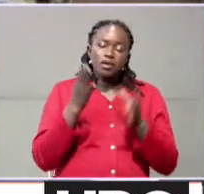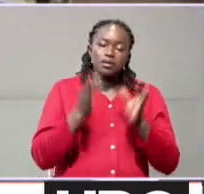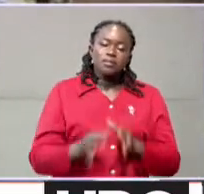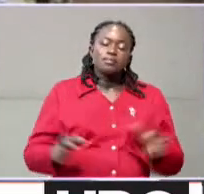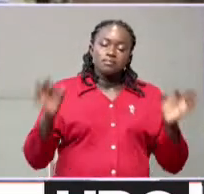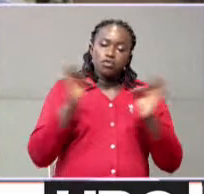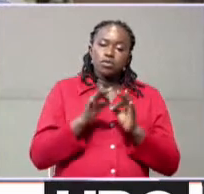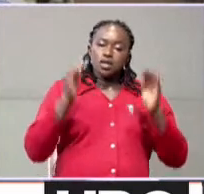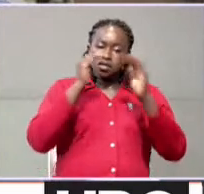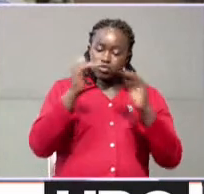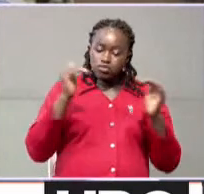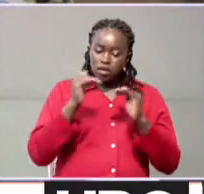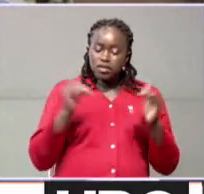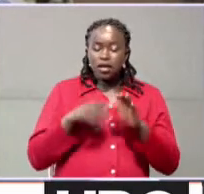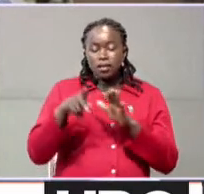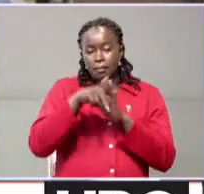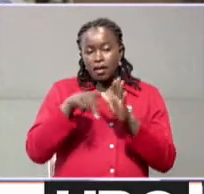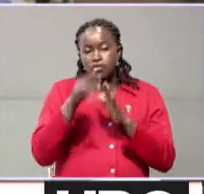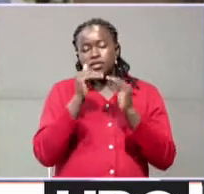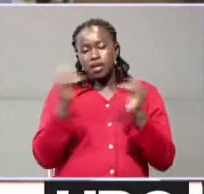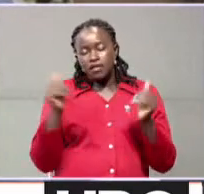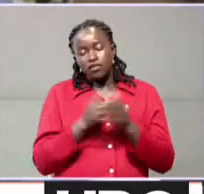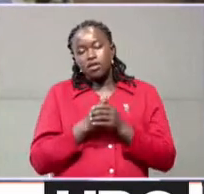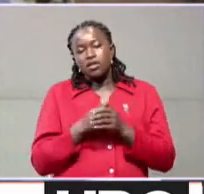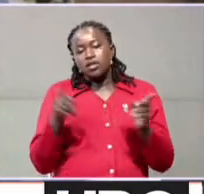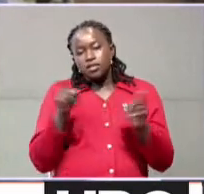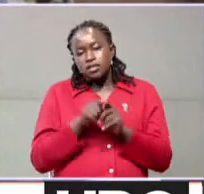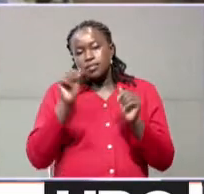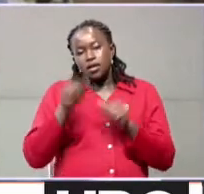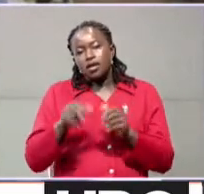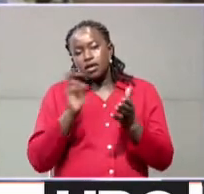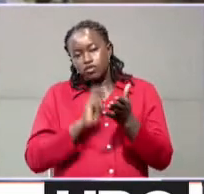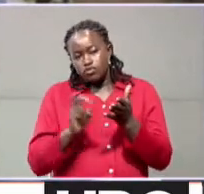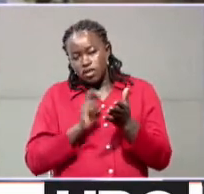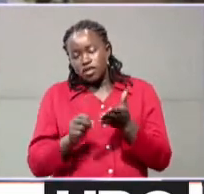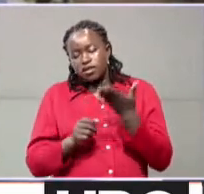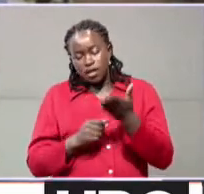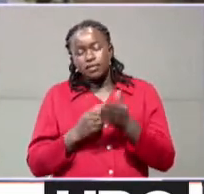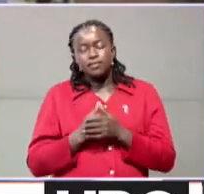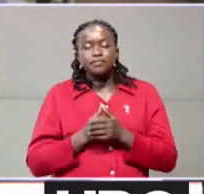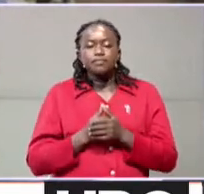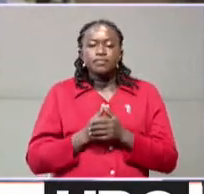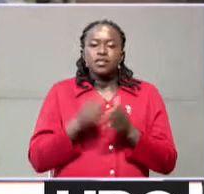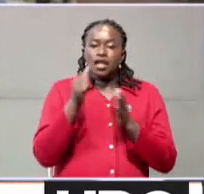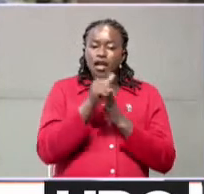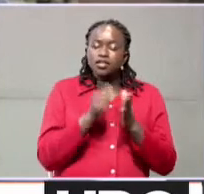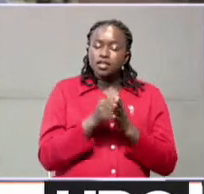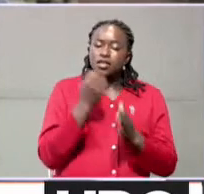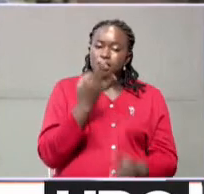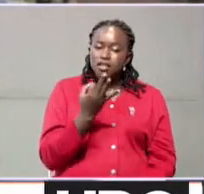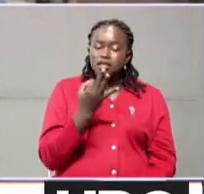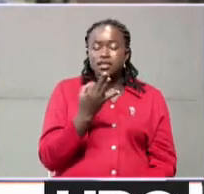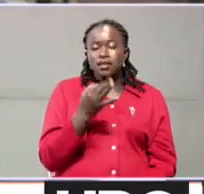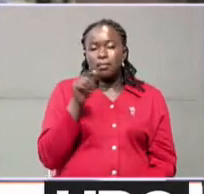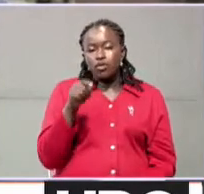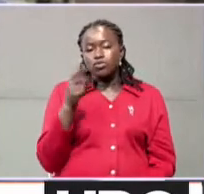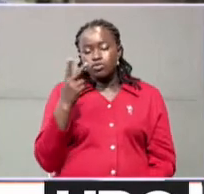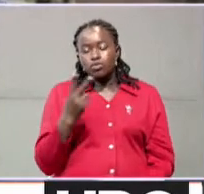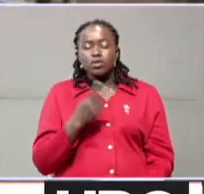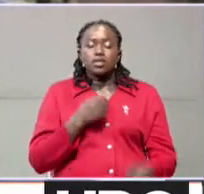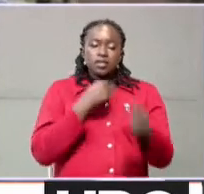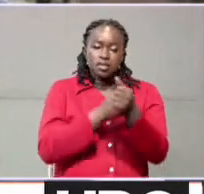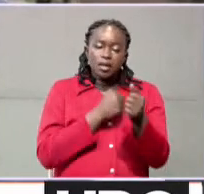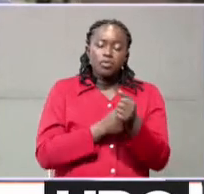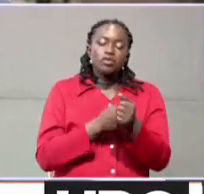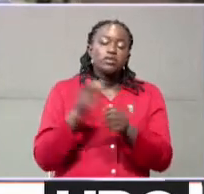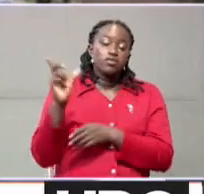structures at the paris level they can read that item number 3.2 is supportive